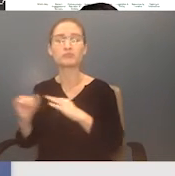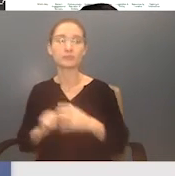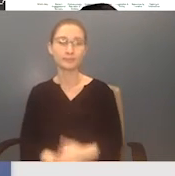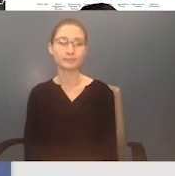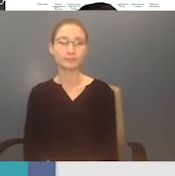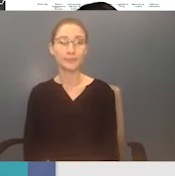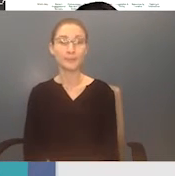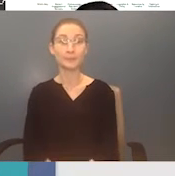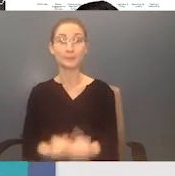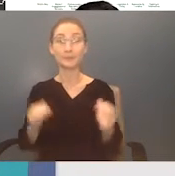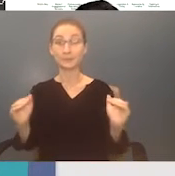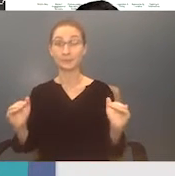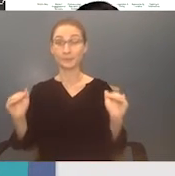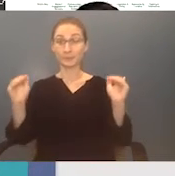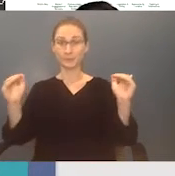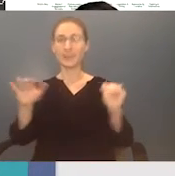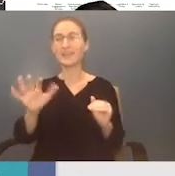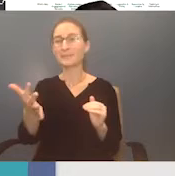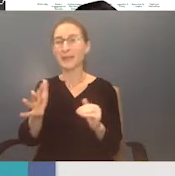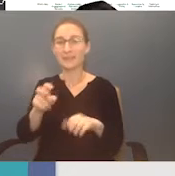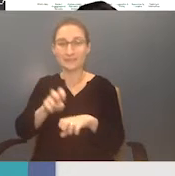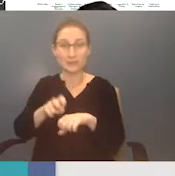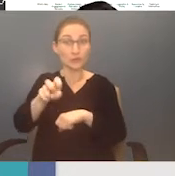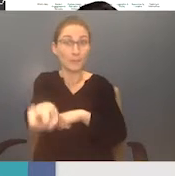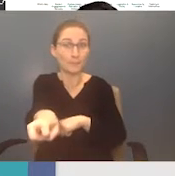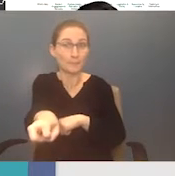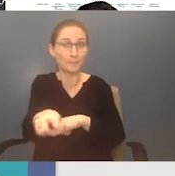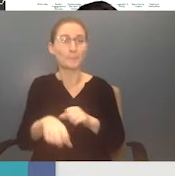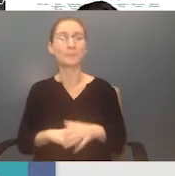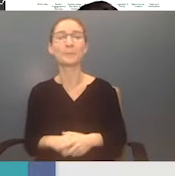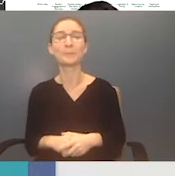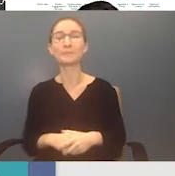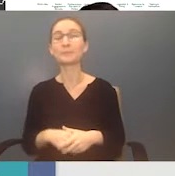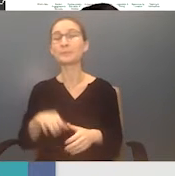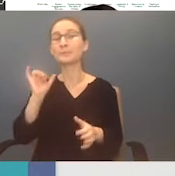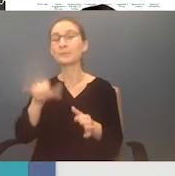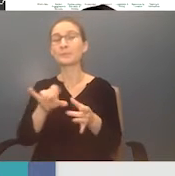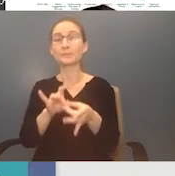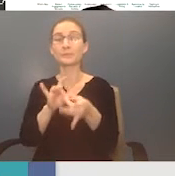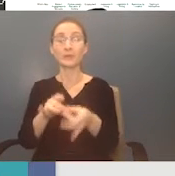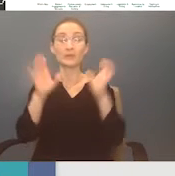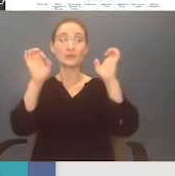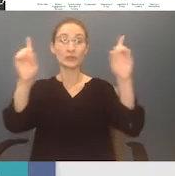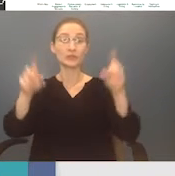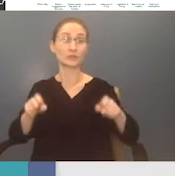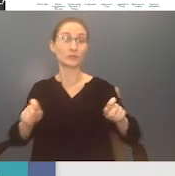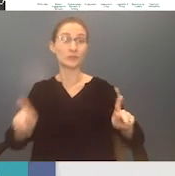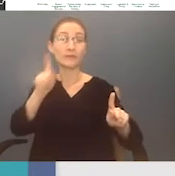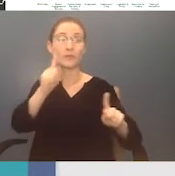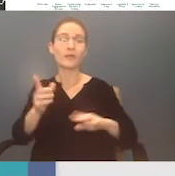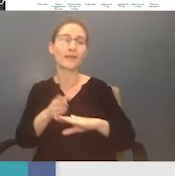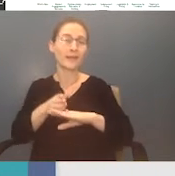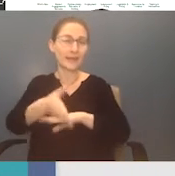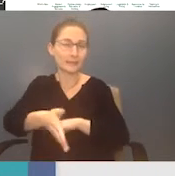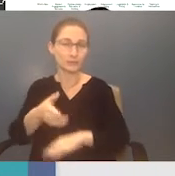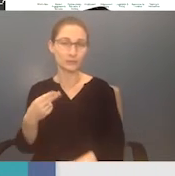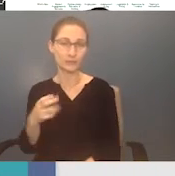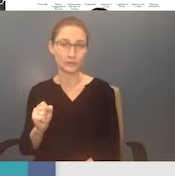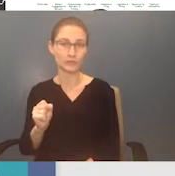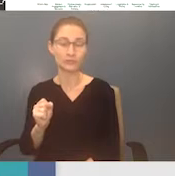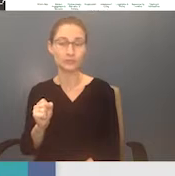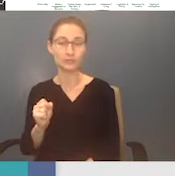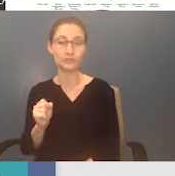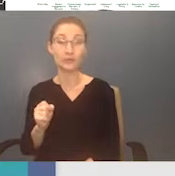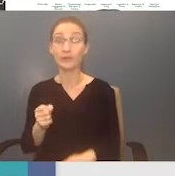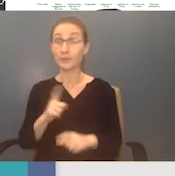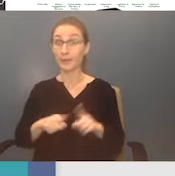this document, I'm kind of jumping ahead, is about educational opportunities for after high school, but